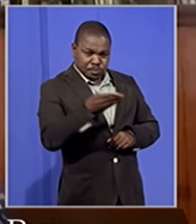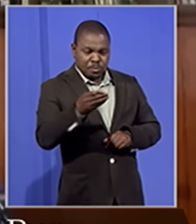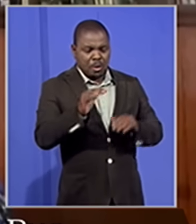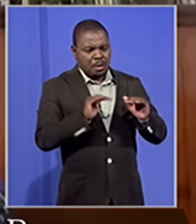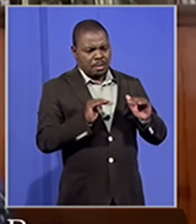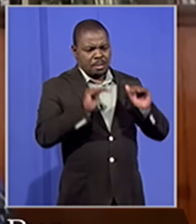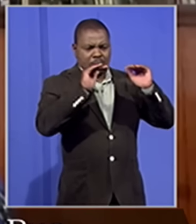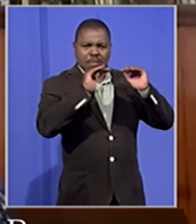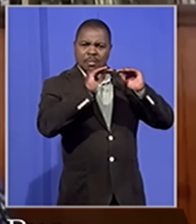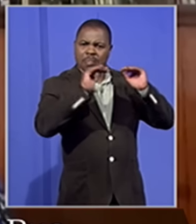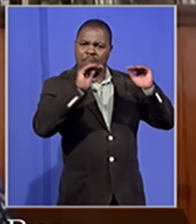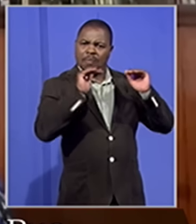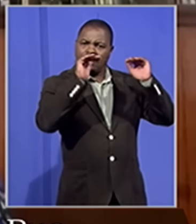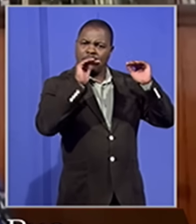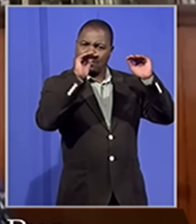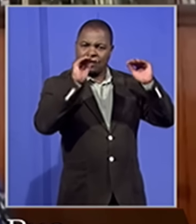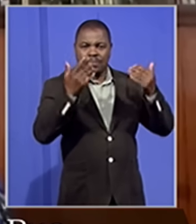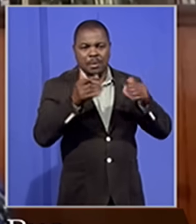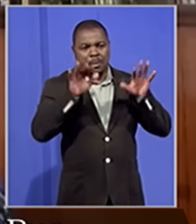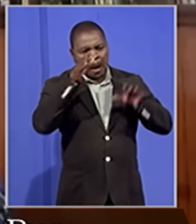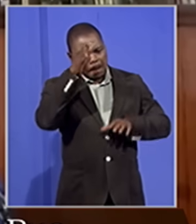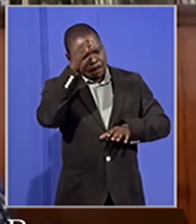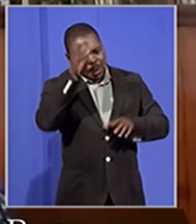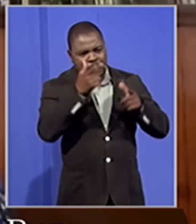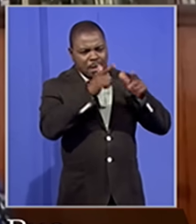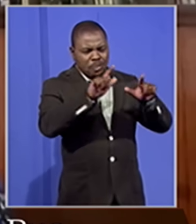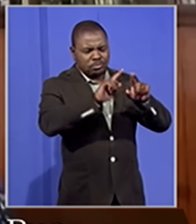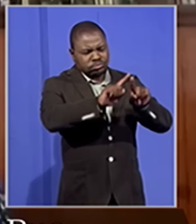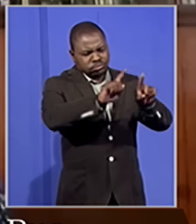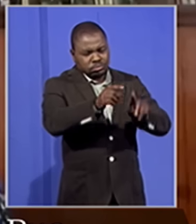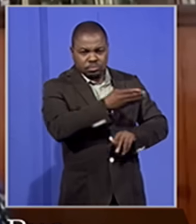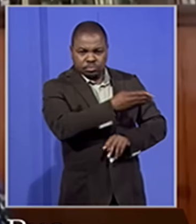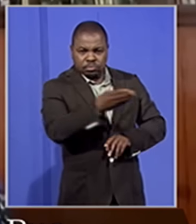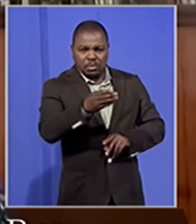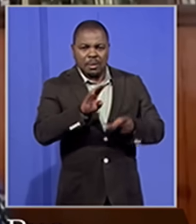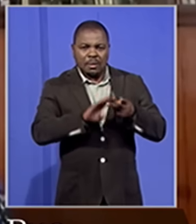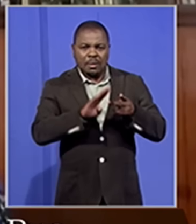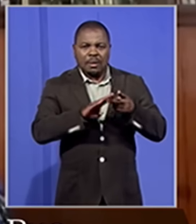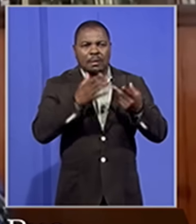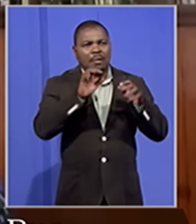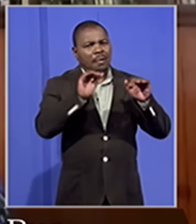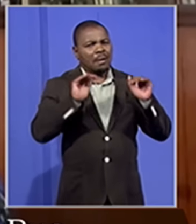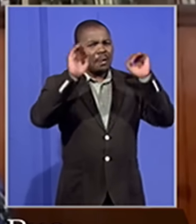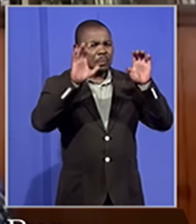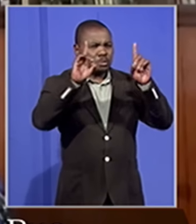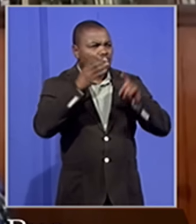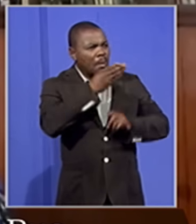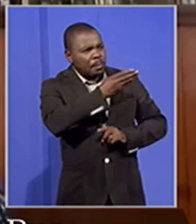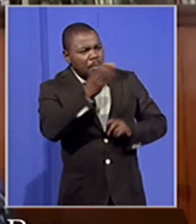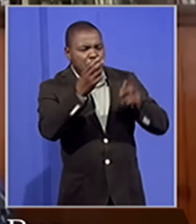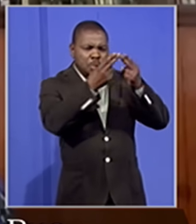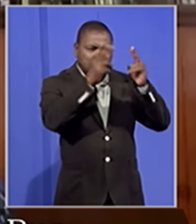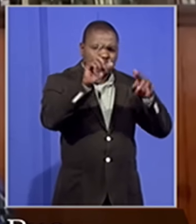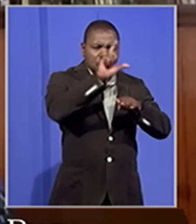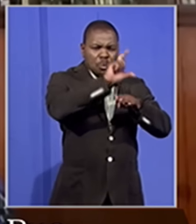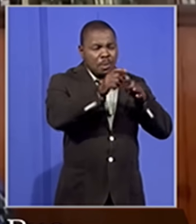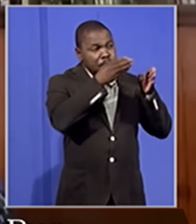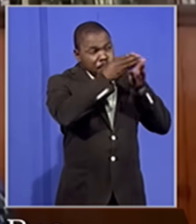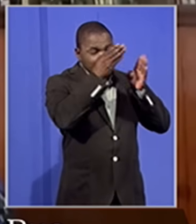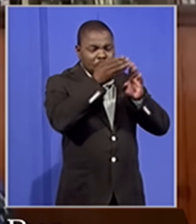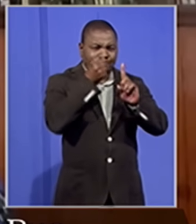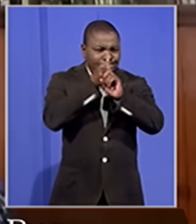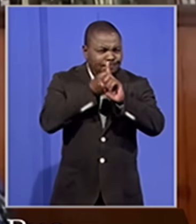di eme ka matla. Ditsebi tsa dipuo haholo boemong ba thuto e phahameng ba eme ka matla ho